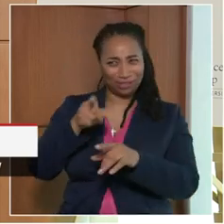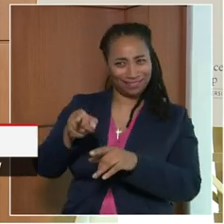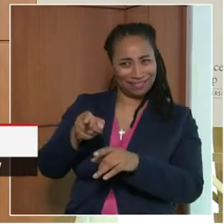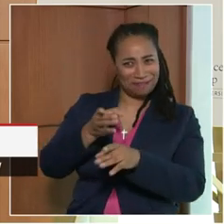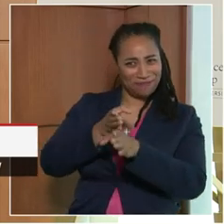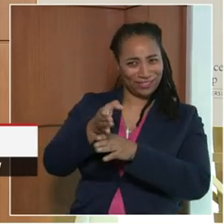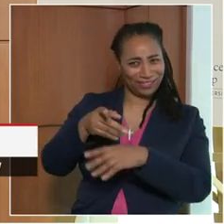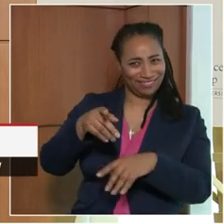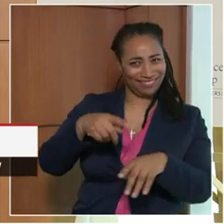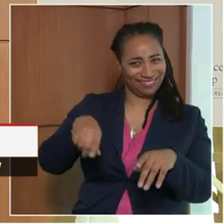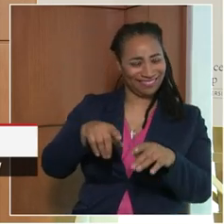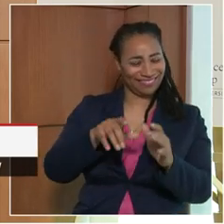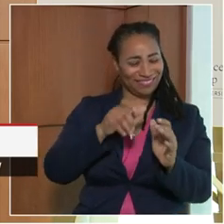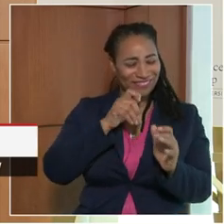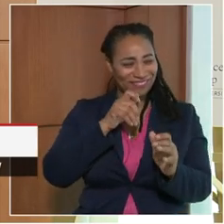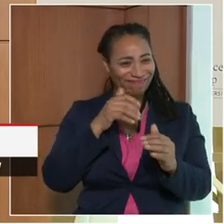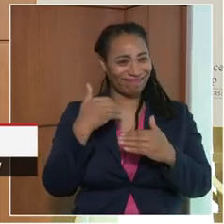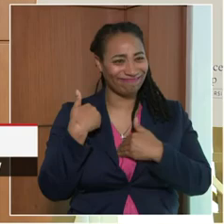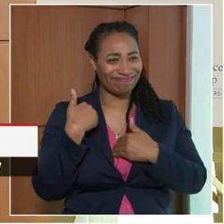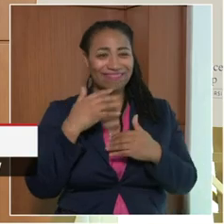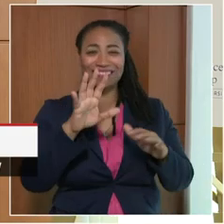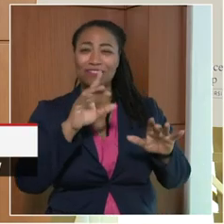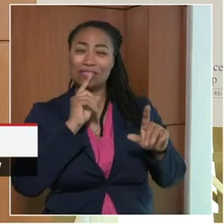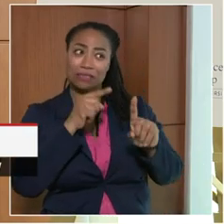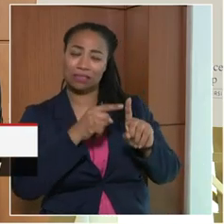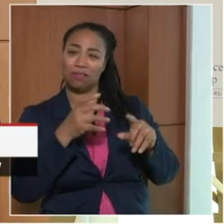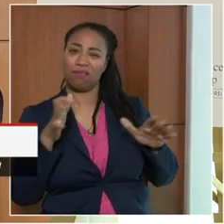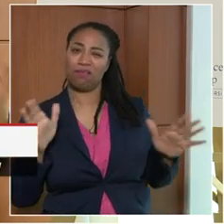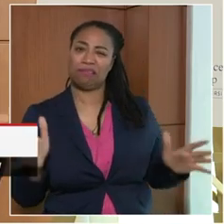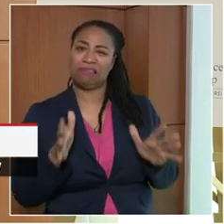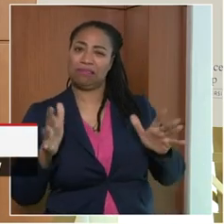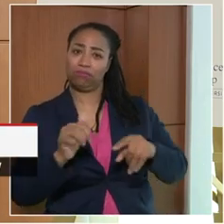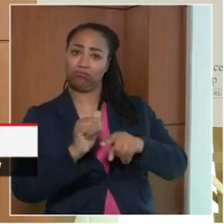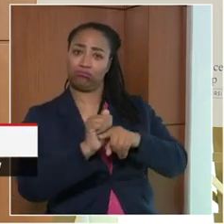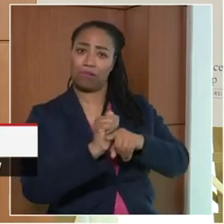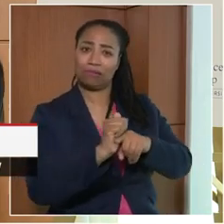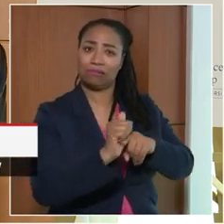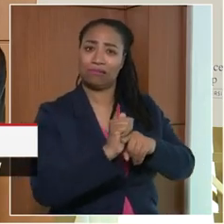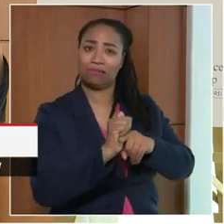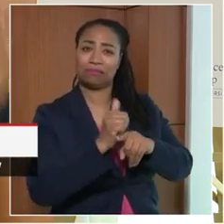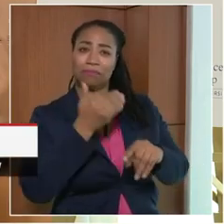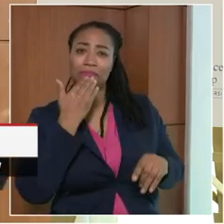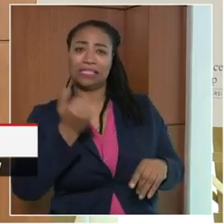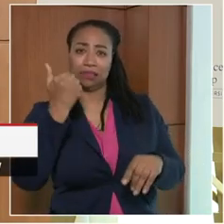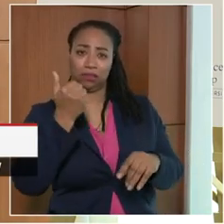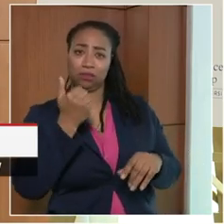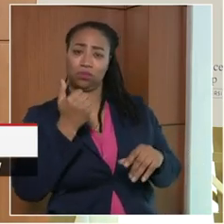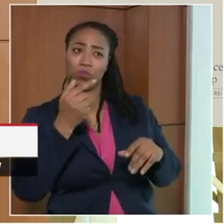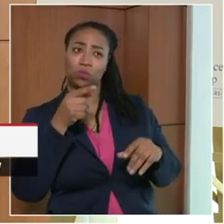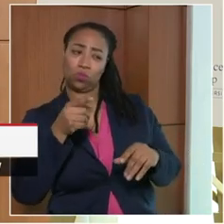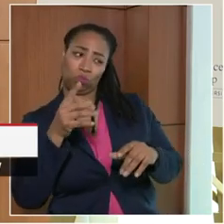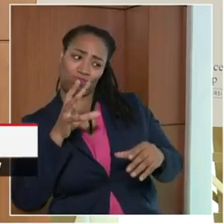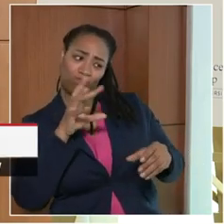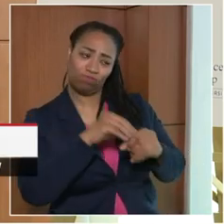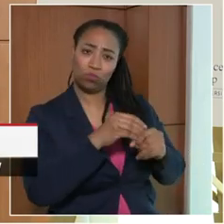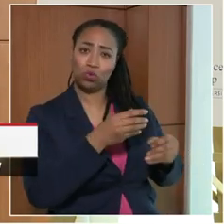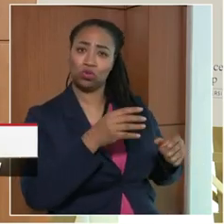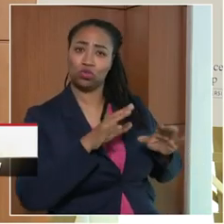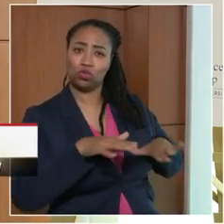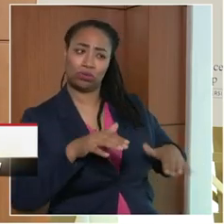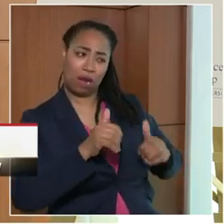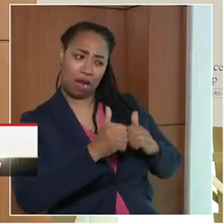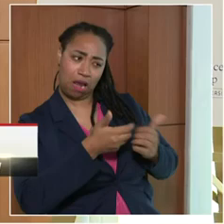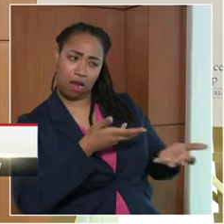practices that develop around how to talk to kids and how to deal with kids, whether it's de-escalation, whether it's dealing with a kid that's